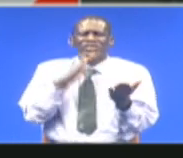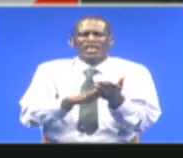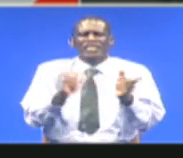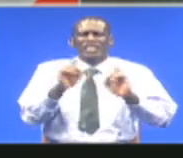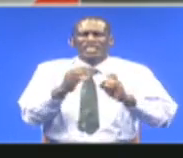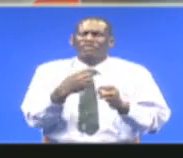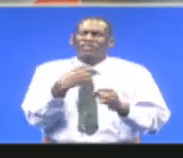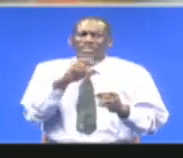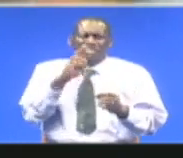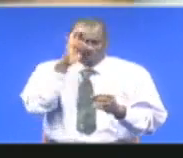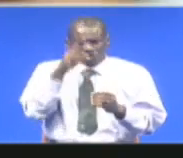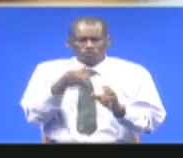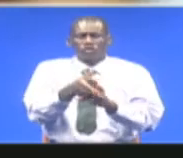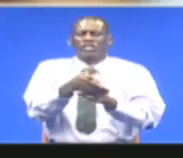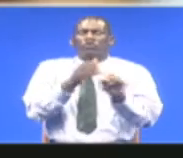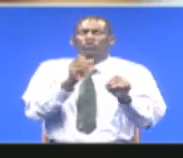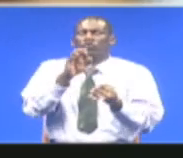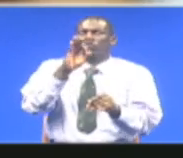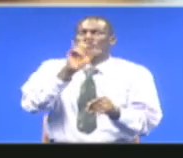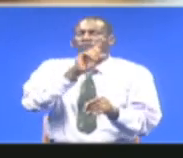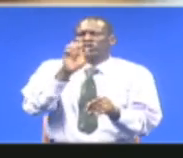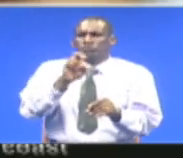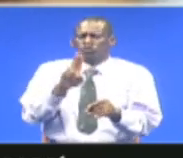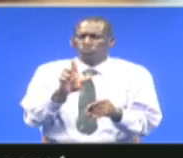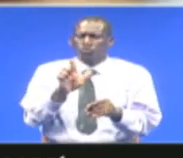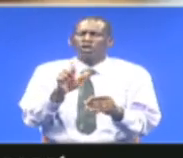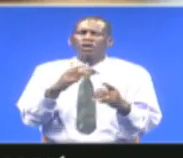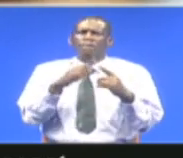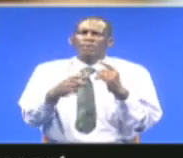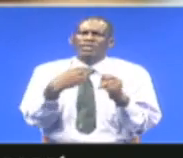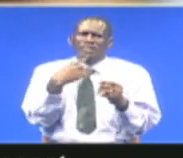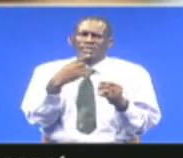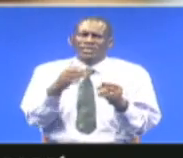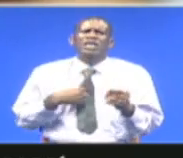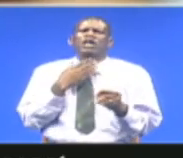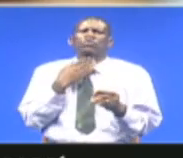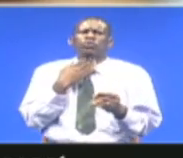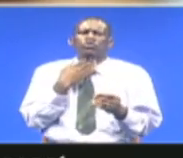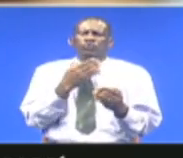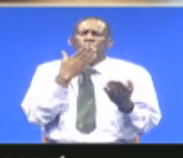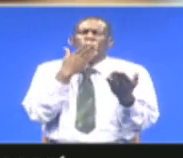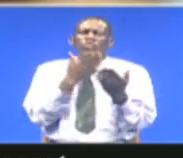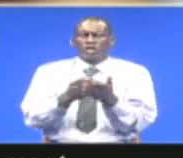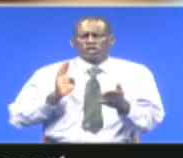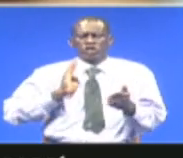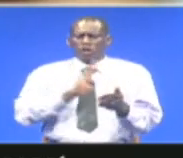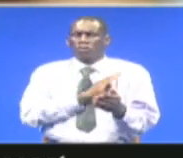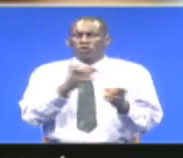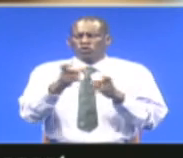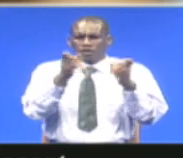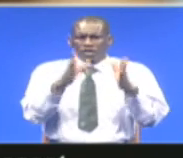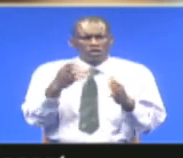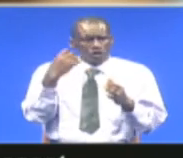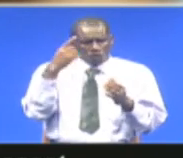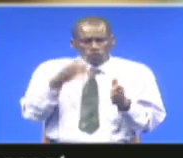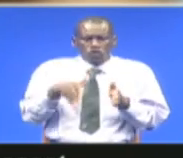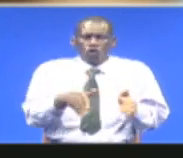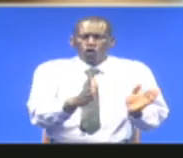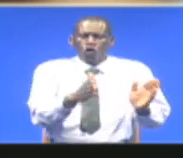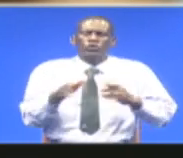the reasons for the resignation, but it reads in part that I wish to sincerely thank the board of directors for the invaluable